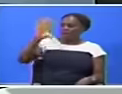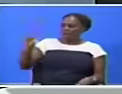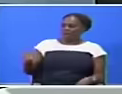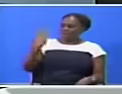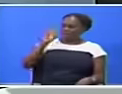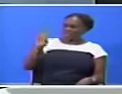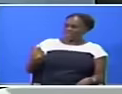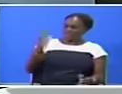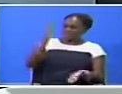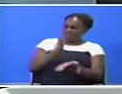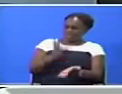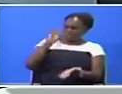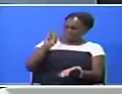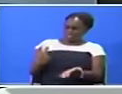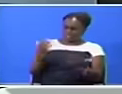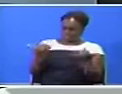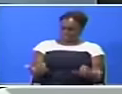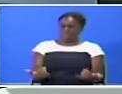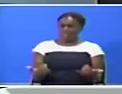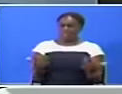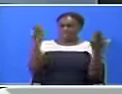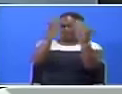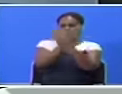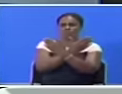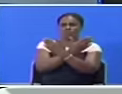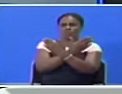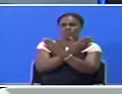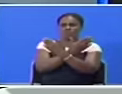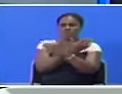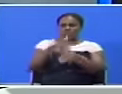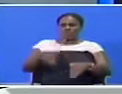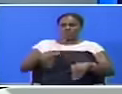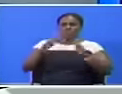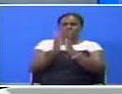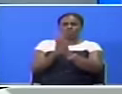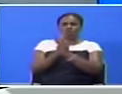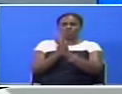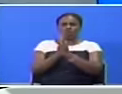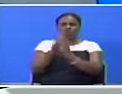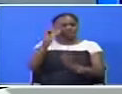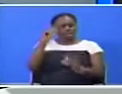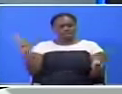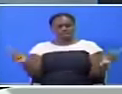hashtag is fact check. That's our fact check for tonight. Thank Let's wait you. For the stoning on Twitter. We're taking a short break. We'll be right